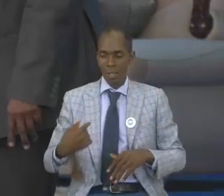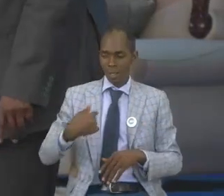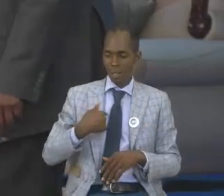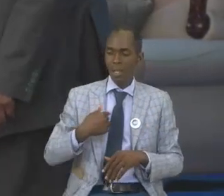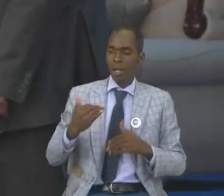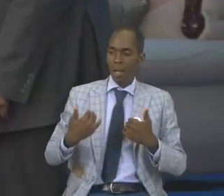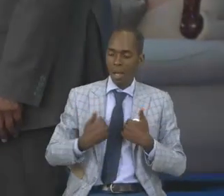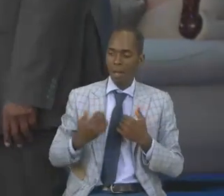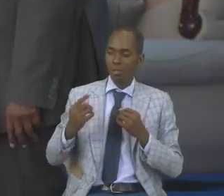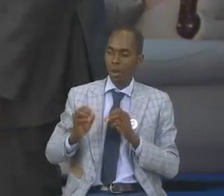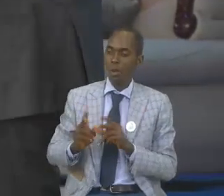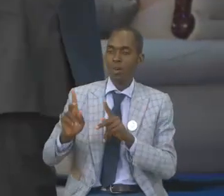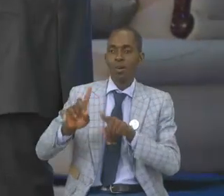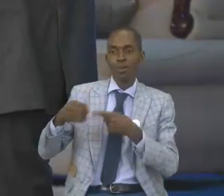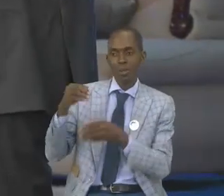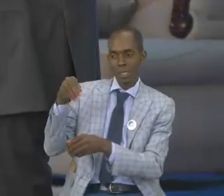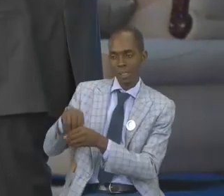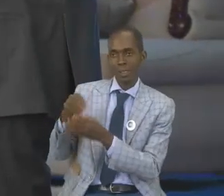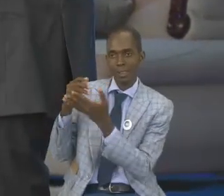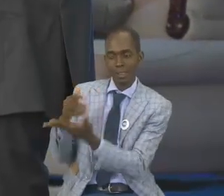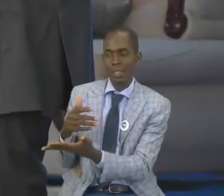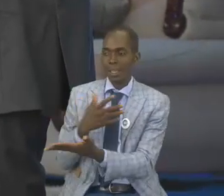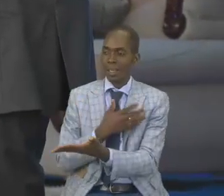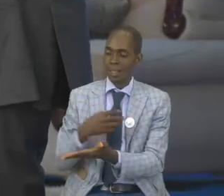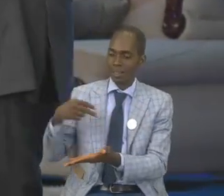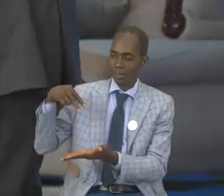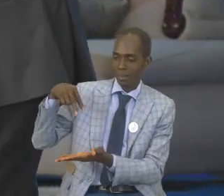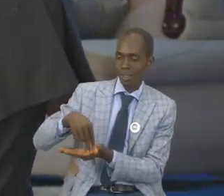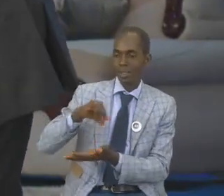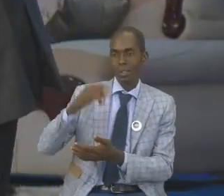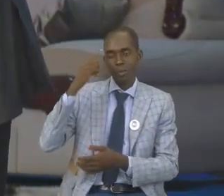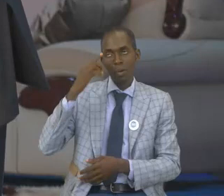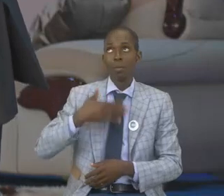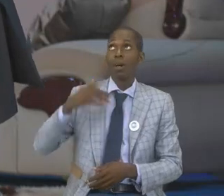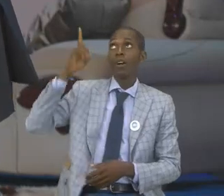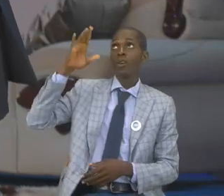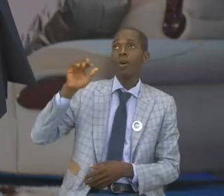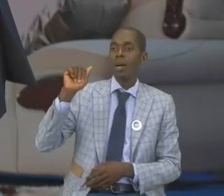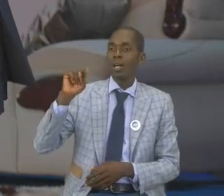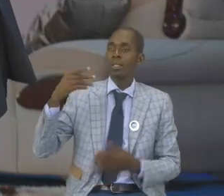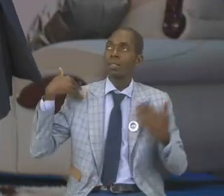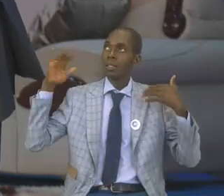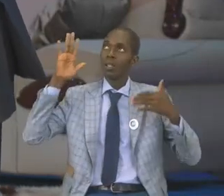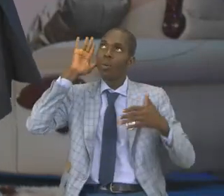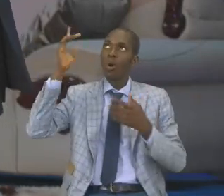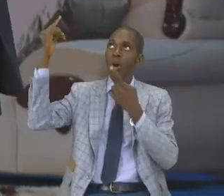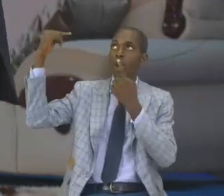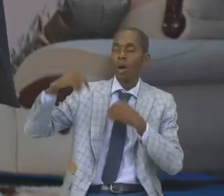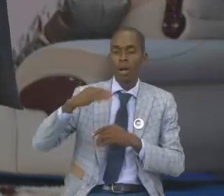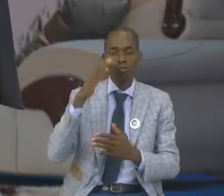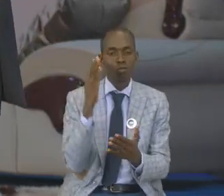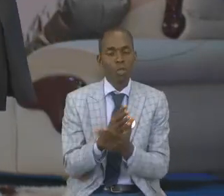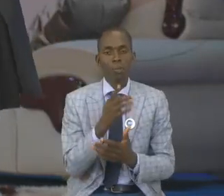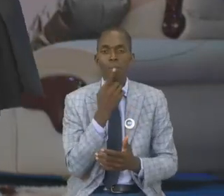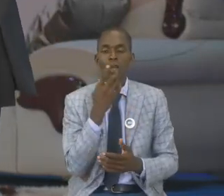of going in there and standing for my God, and an angel will come and stop the mouth